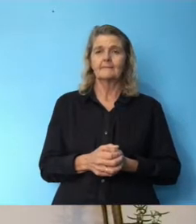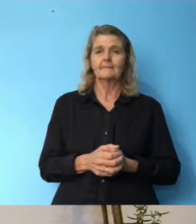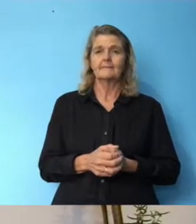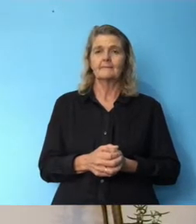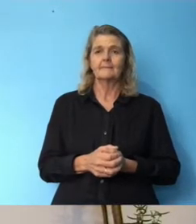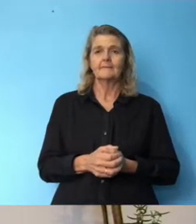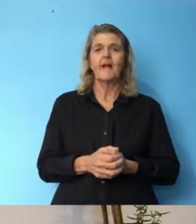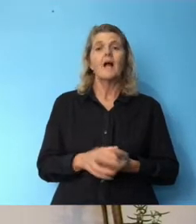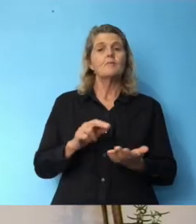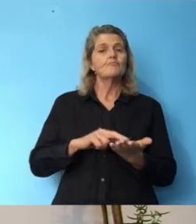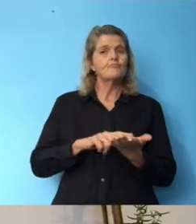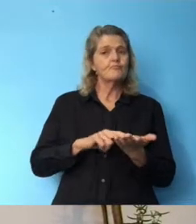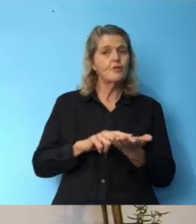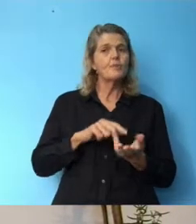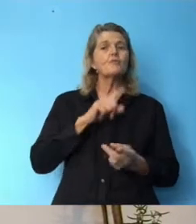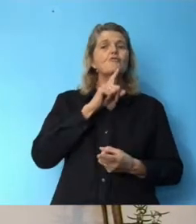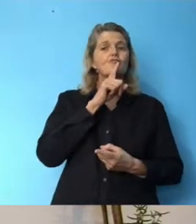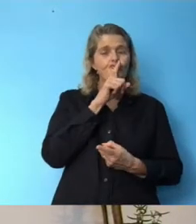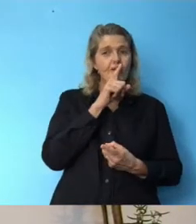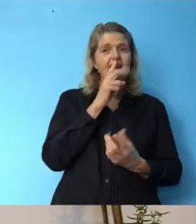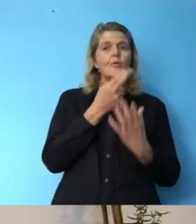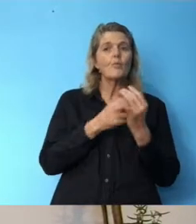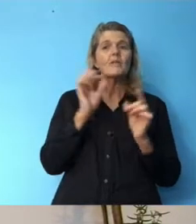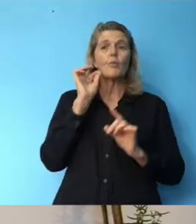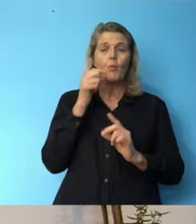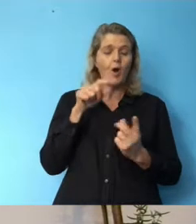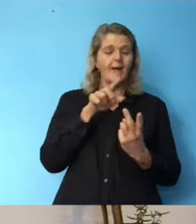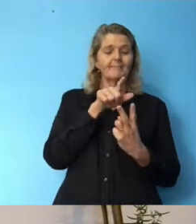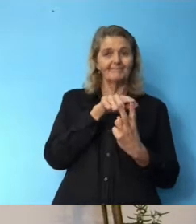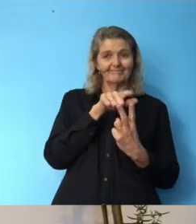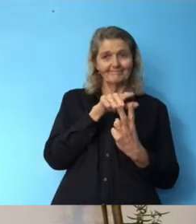And our purple with more red in it with white.